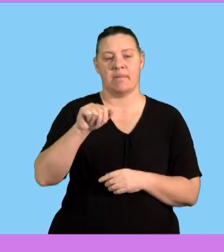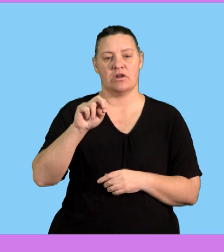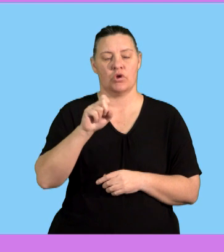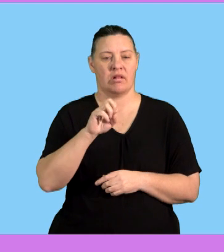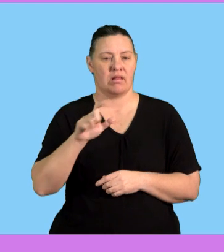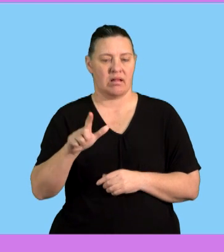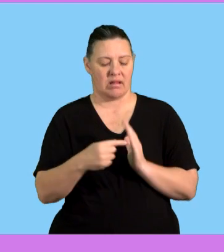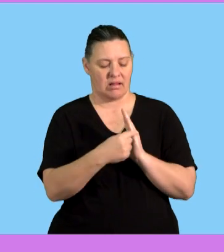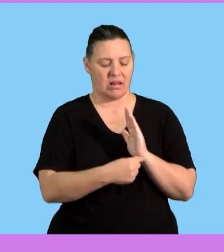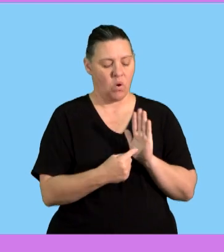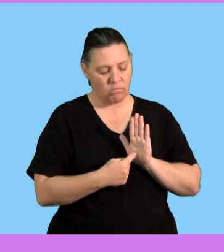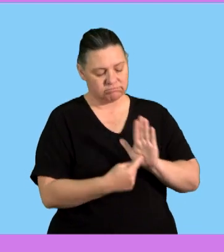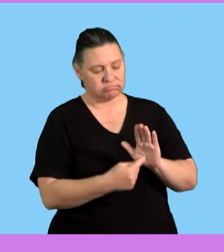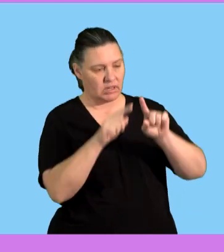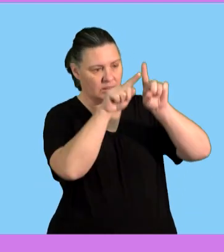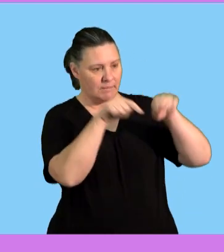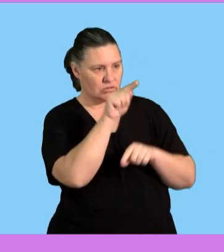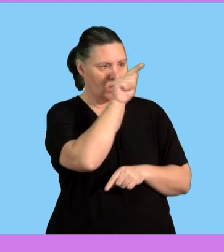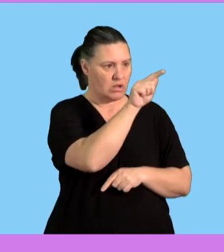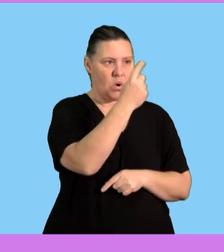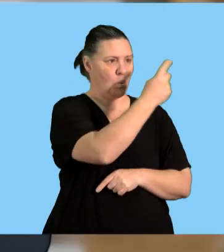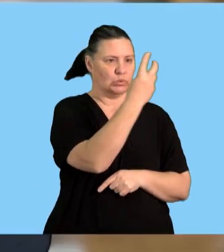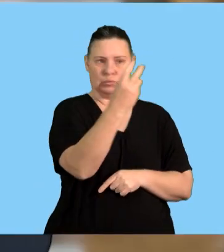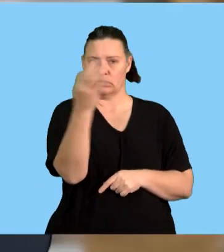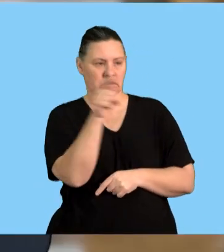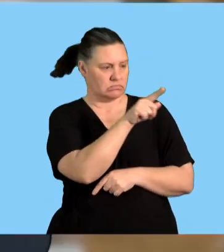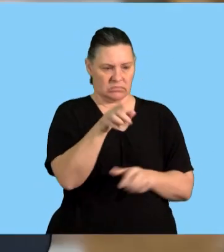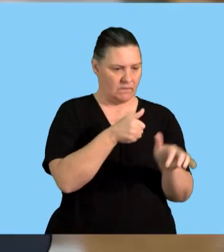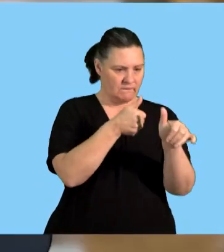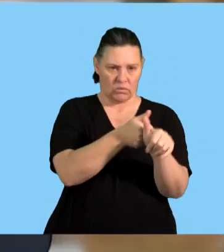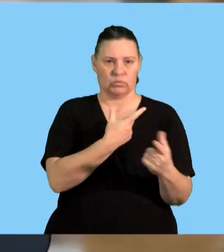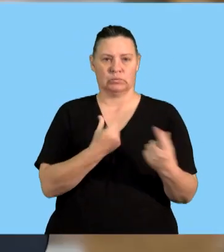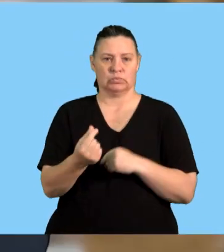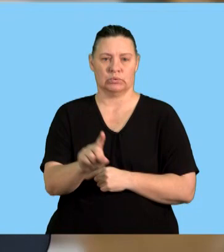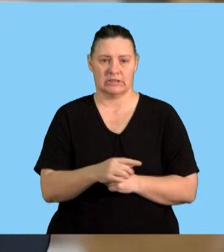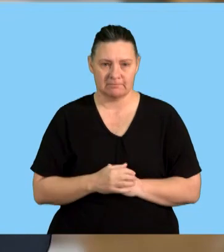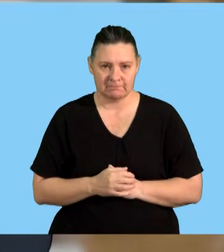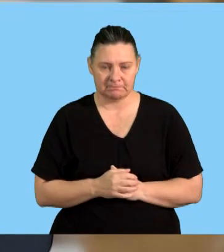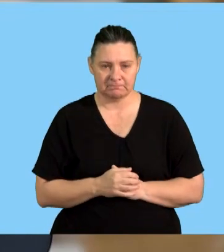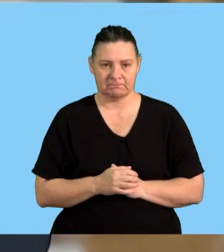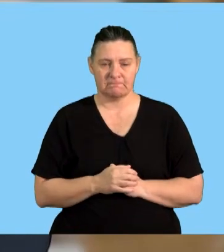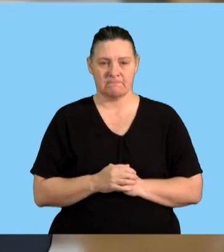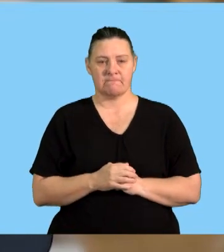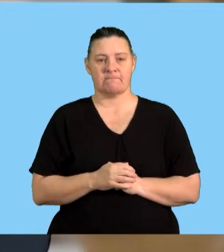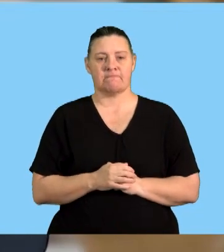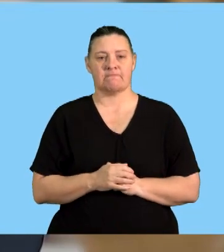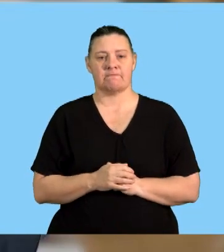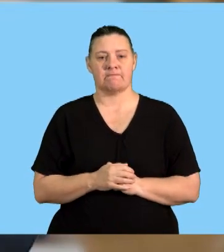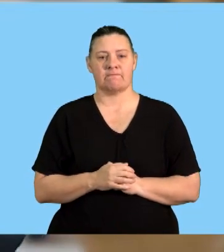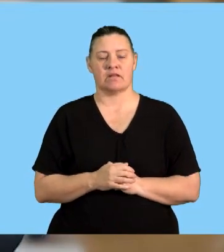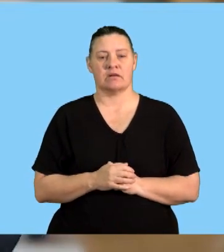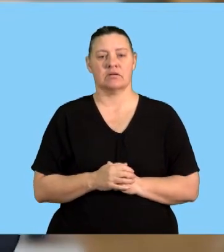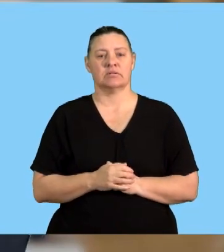right? And or a diagram with notes telling you what exactly to do. Okay, so